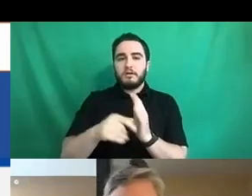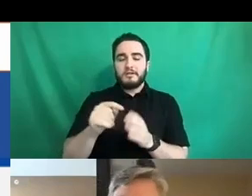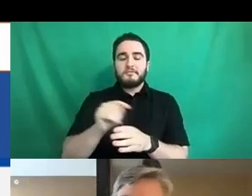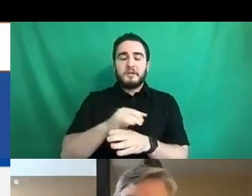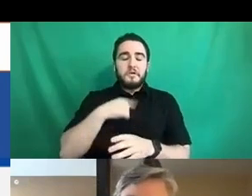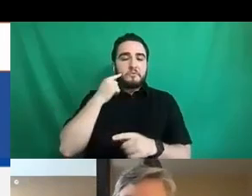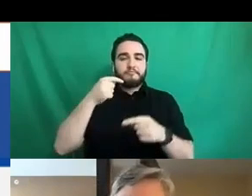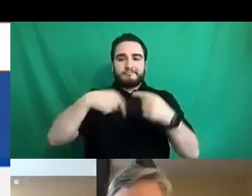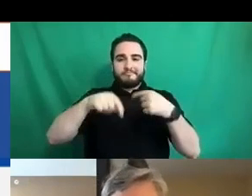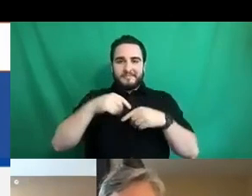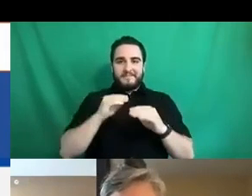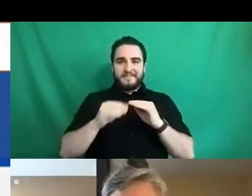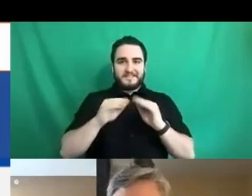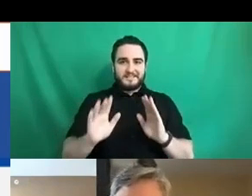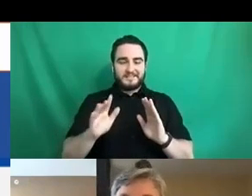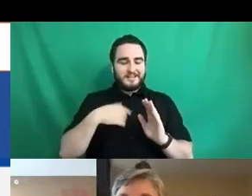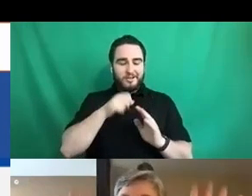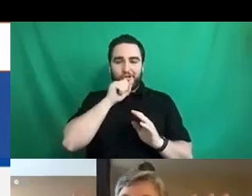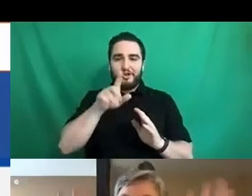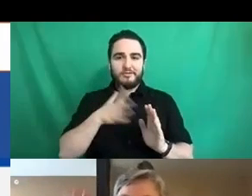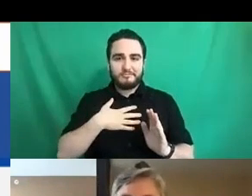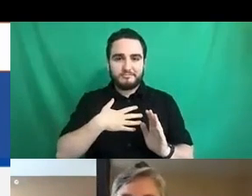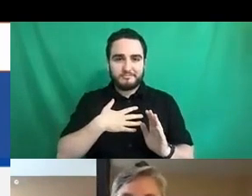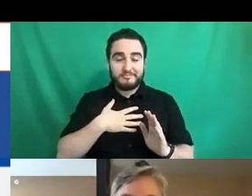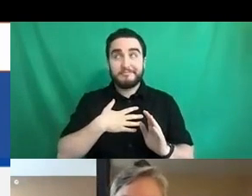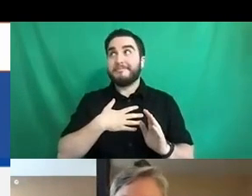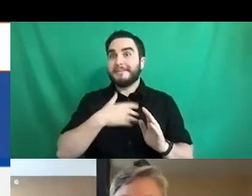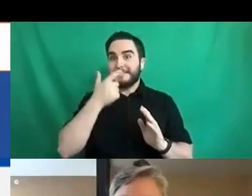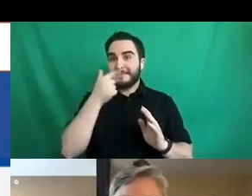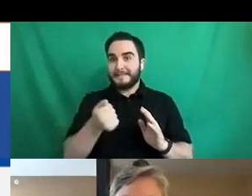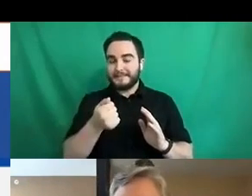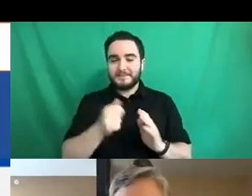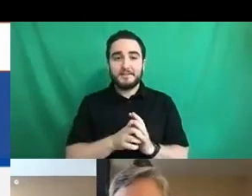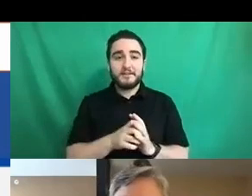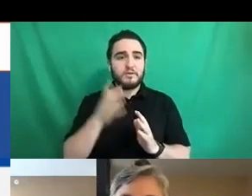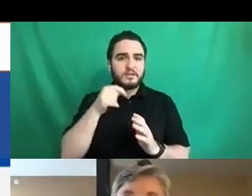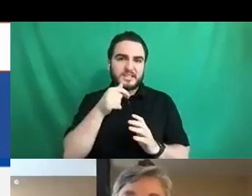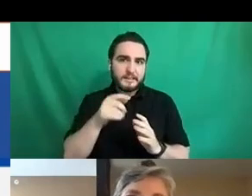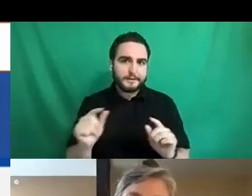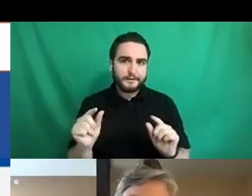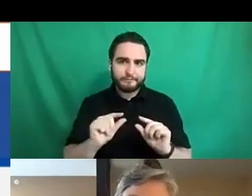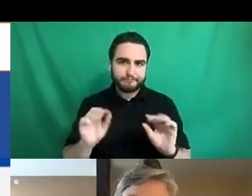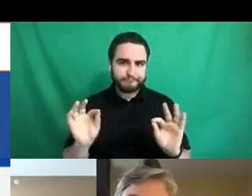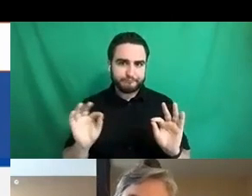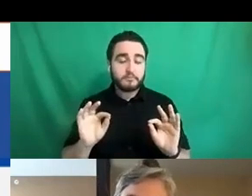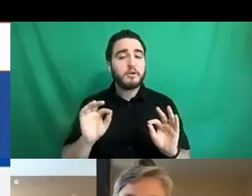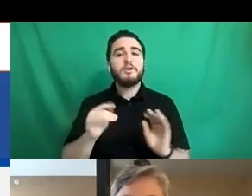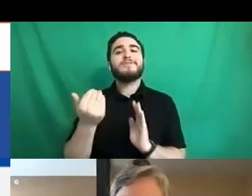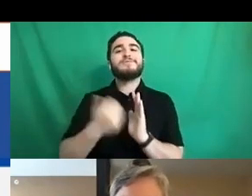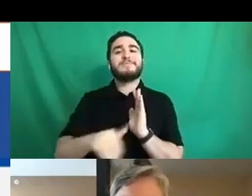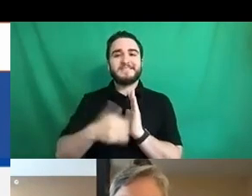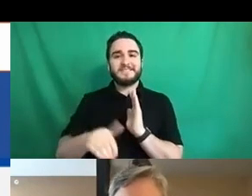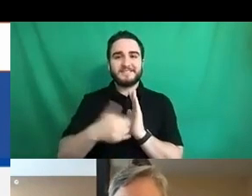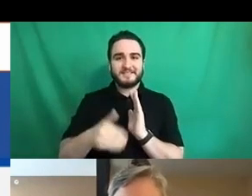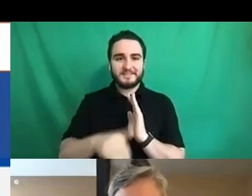myself. I'm so sorry that word even came out of my mouth. Fascinating, because it's not menial, it's rote repetitive. So a